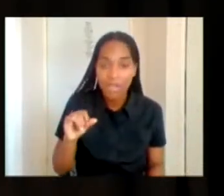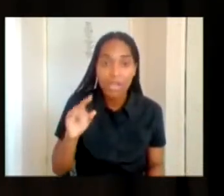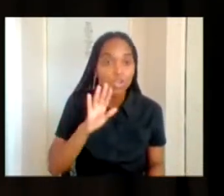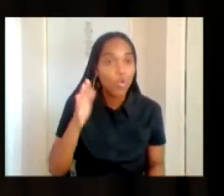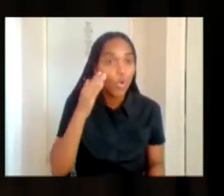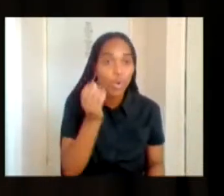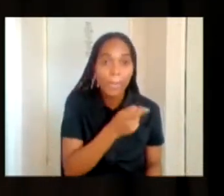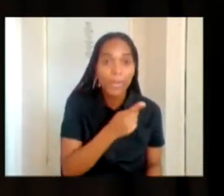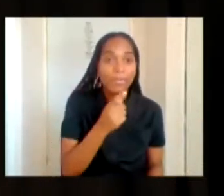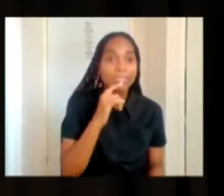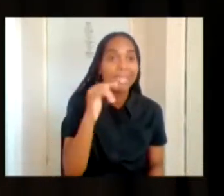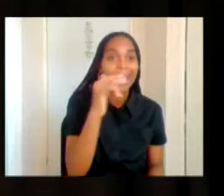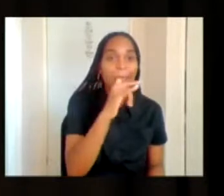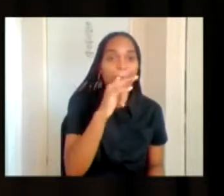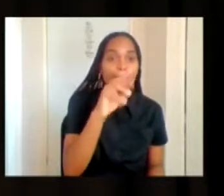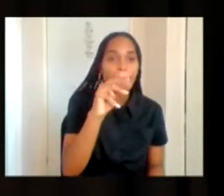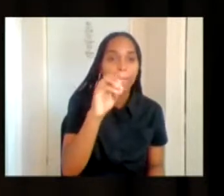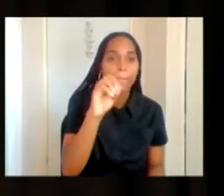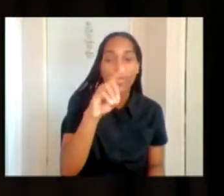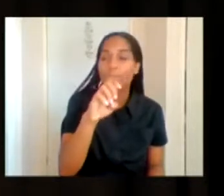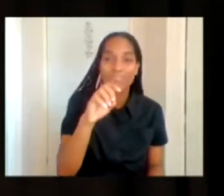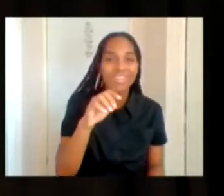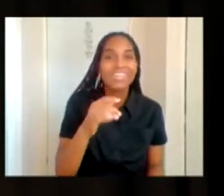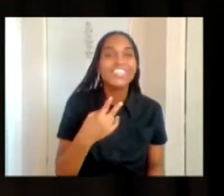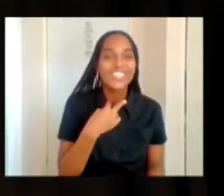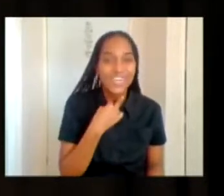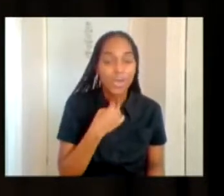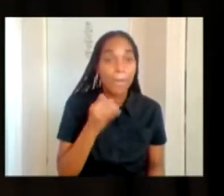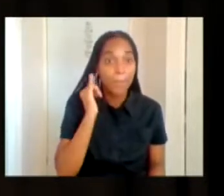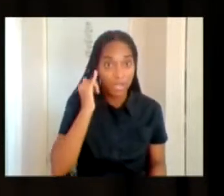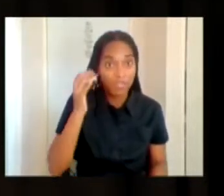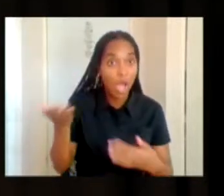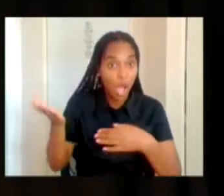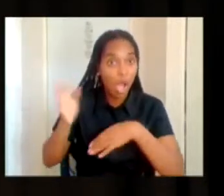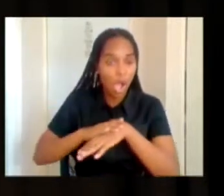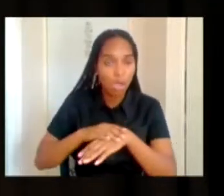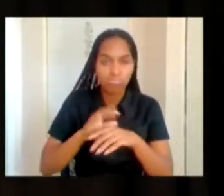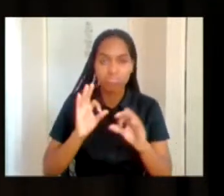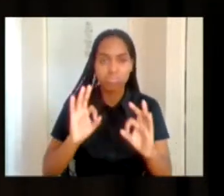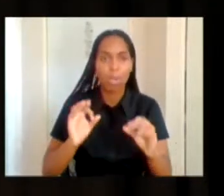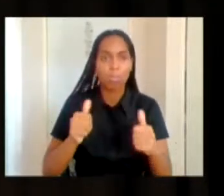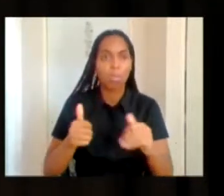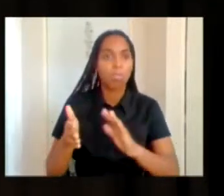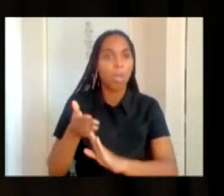airplane mode, you're stuck. But if you turn that on, you're good to go.